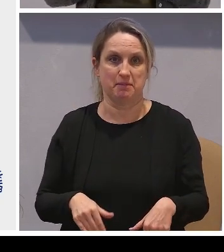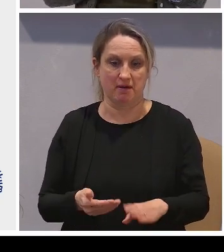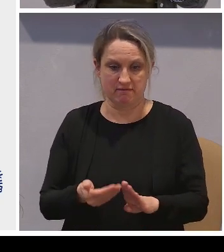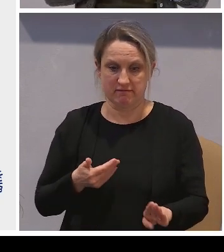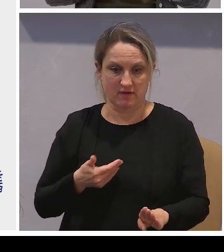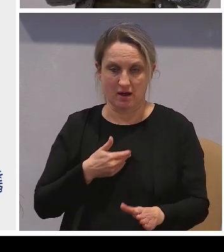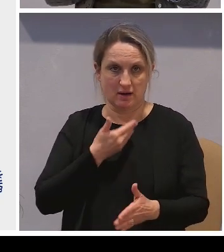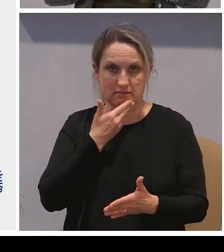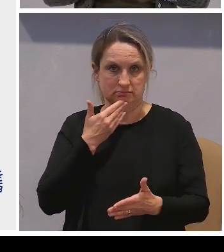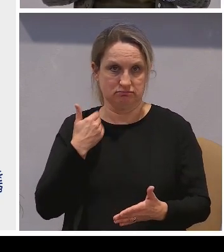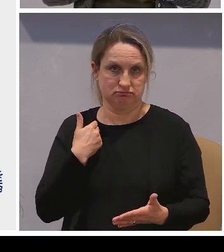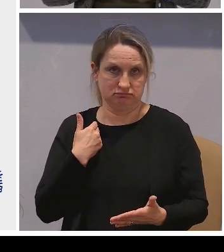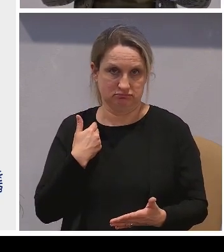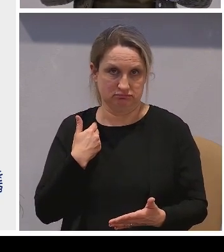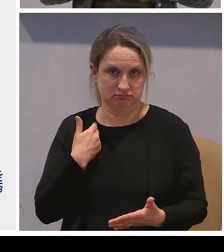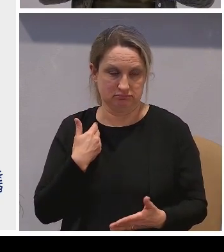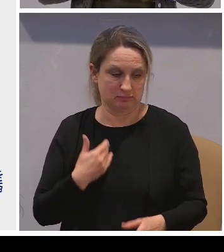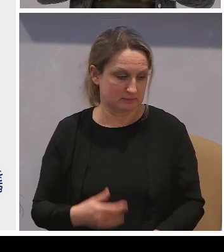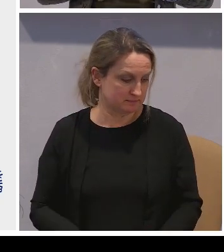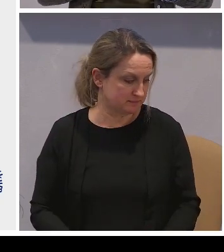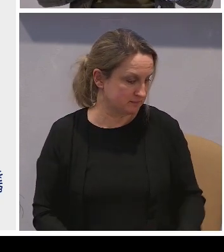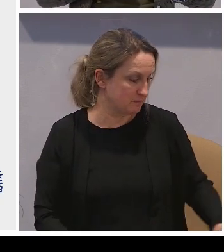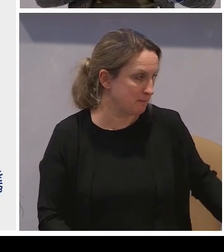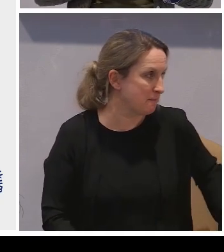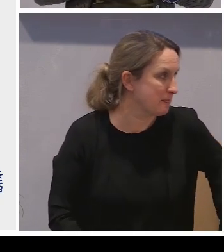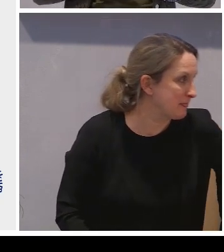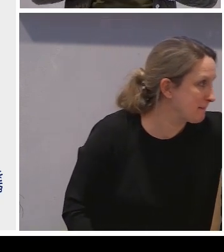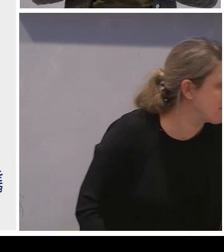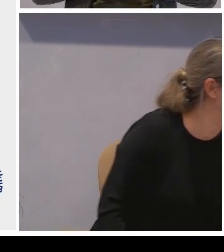also become evident in adult age.